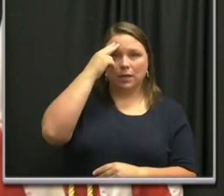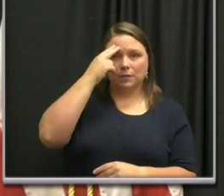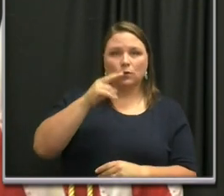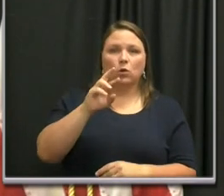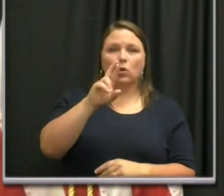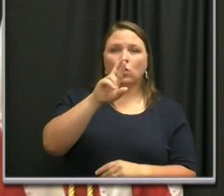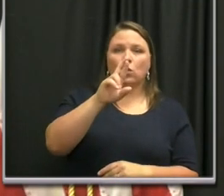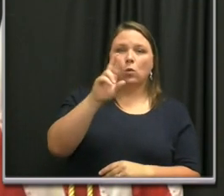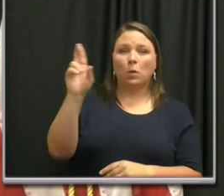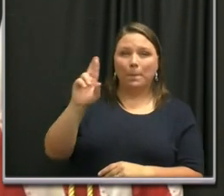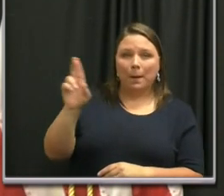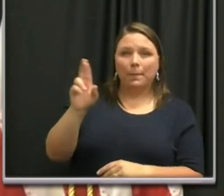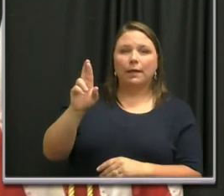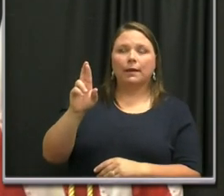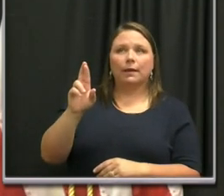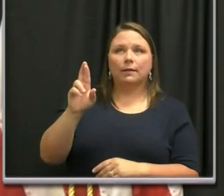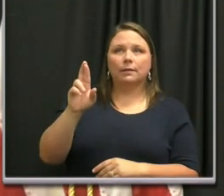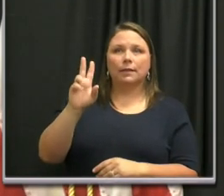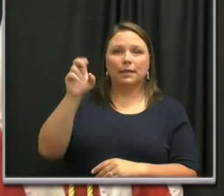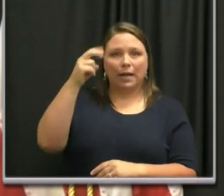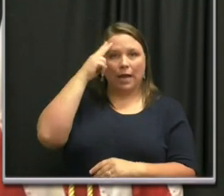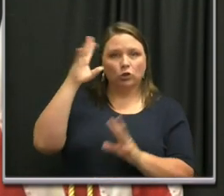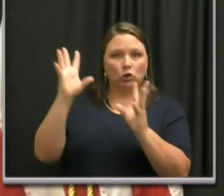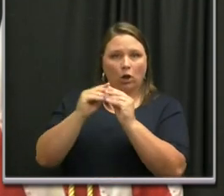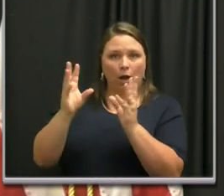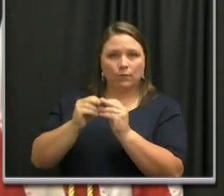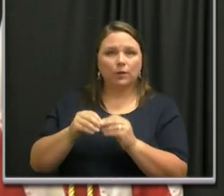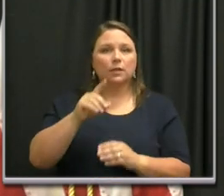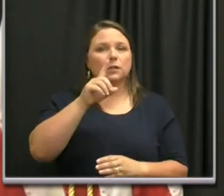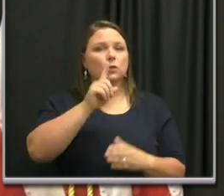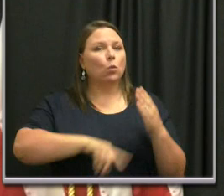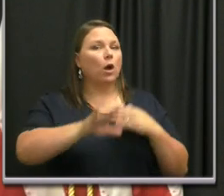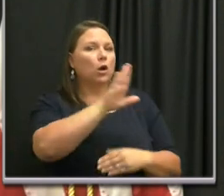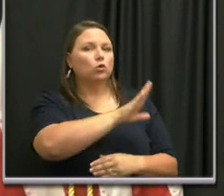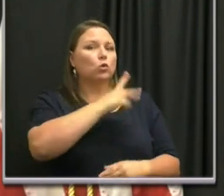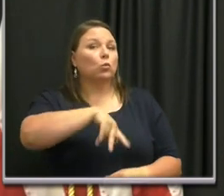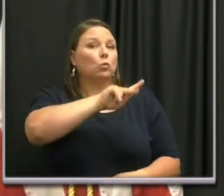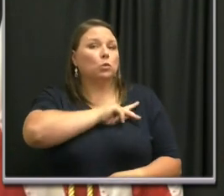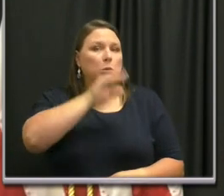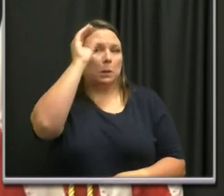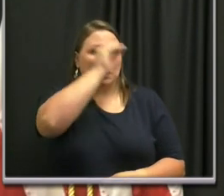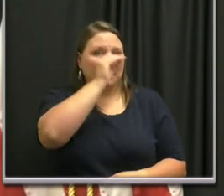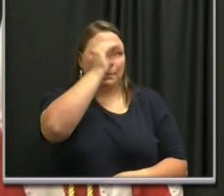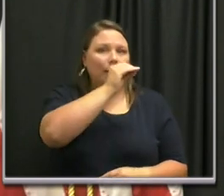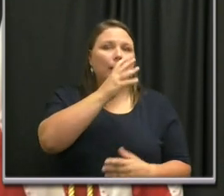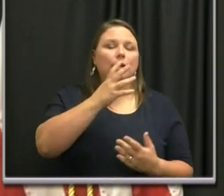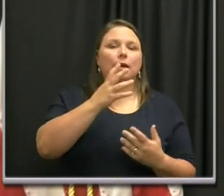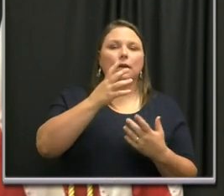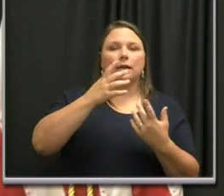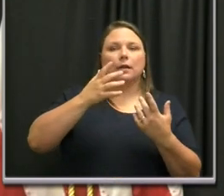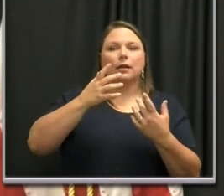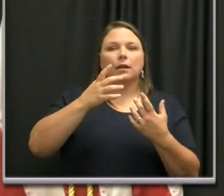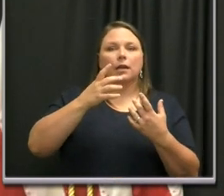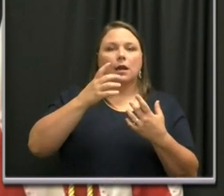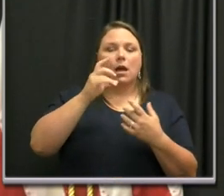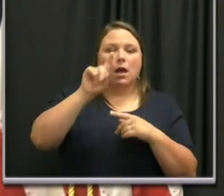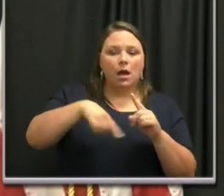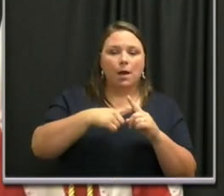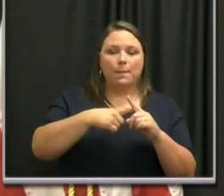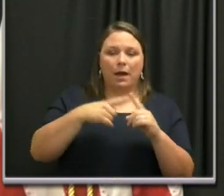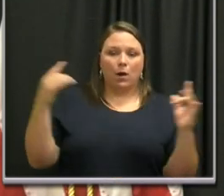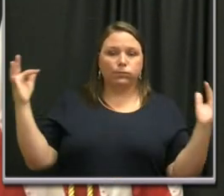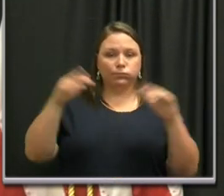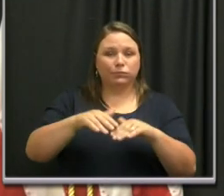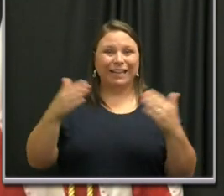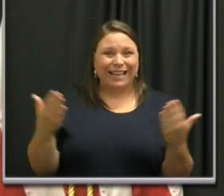what's your personal opinion about whether you want it here or not based on the political unrest and also the city's public